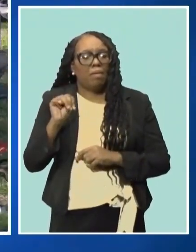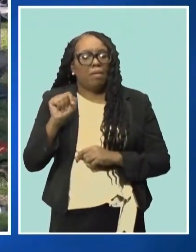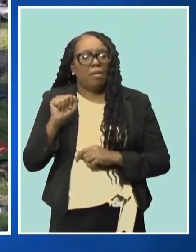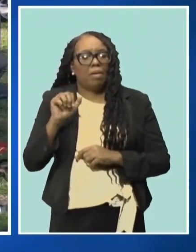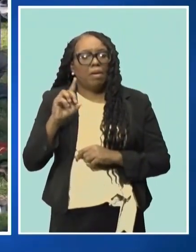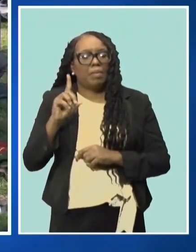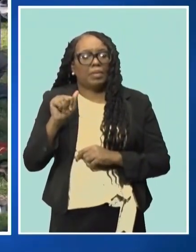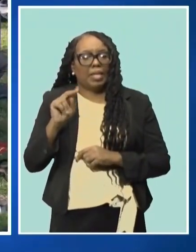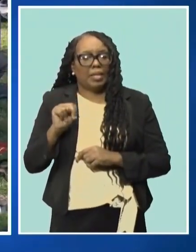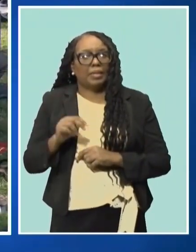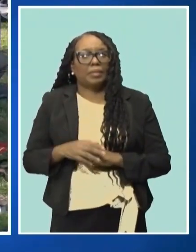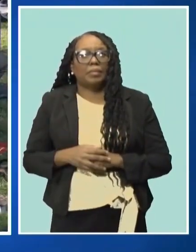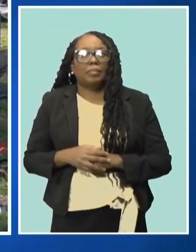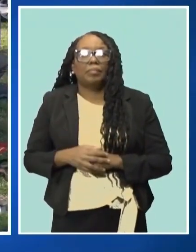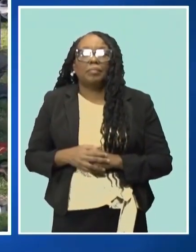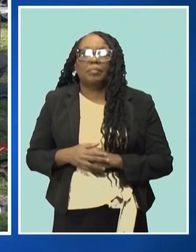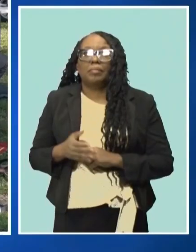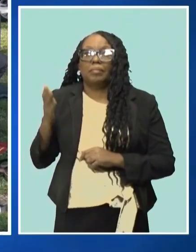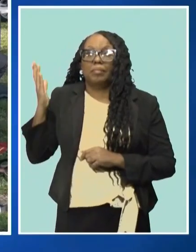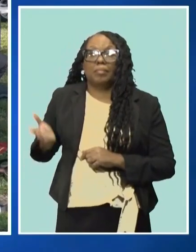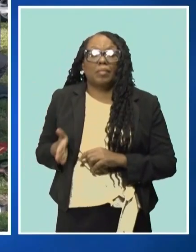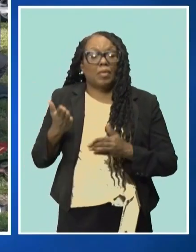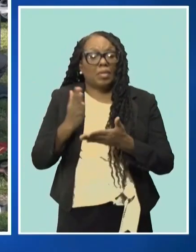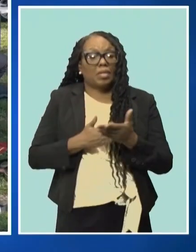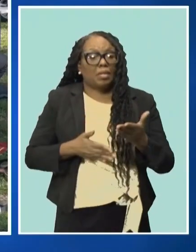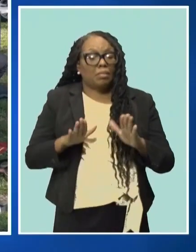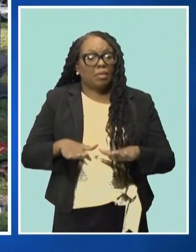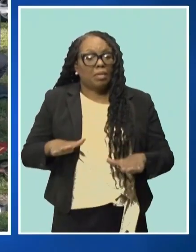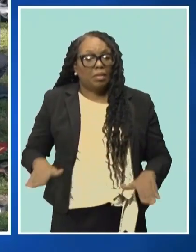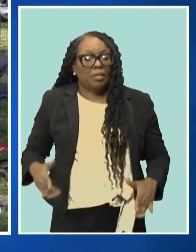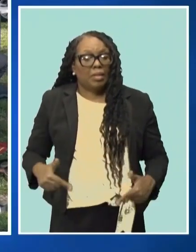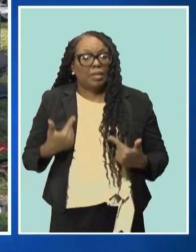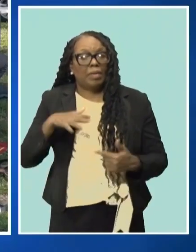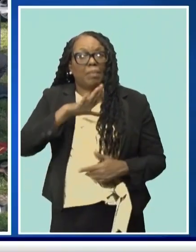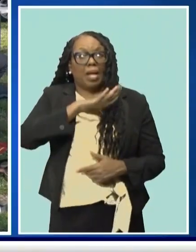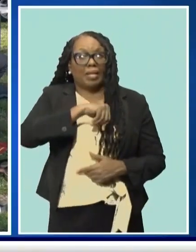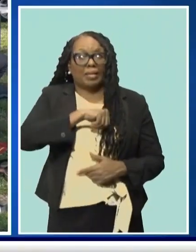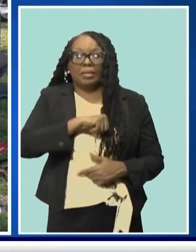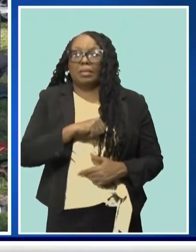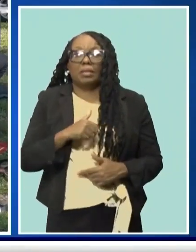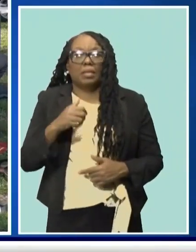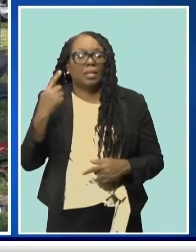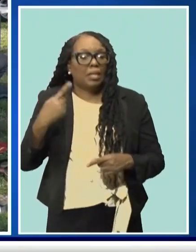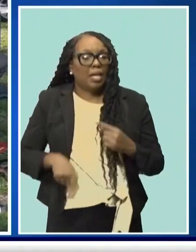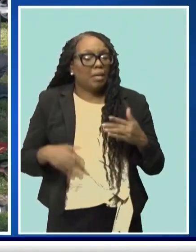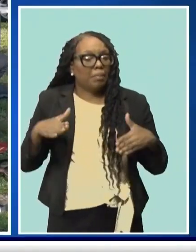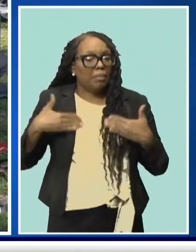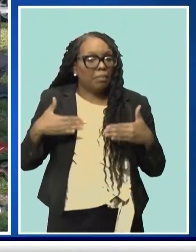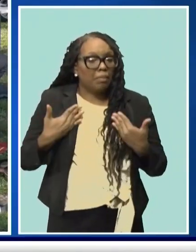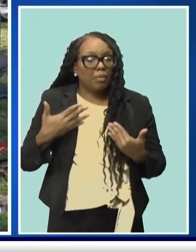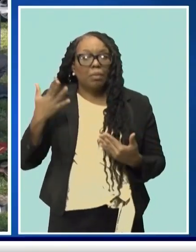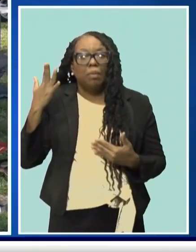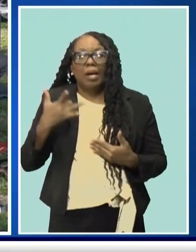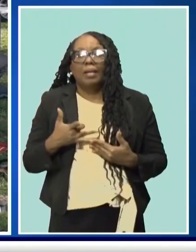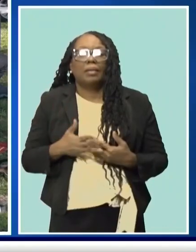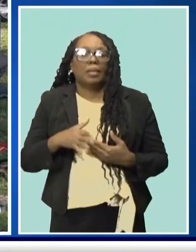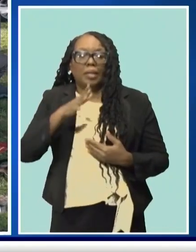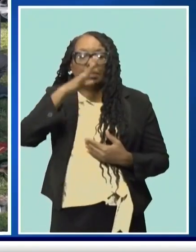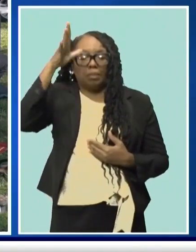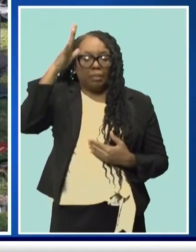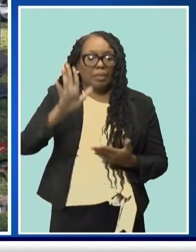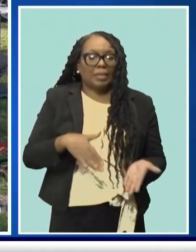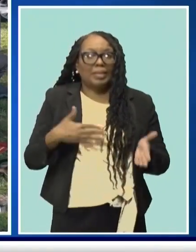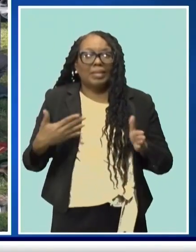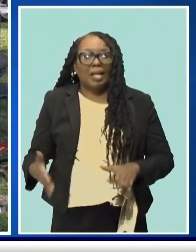Remember, there are kids in Palestine whose happiness was stolen from them. Why? Because their parents were martyred in this